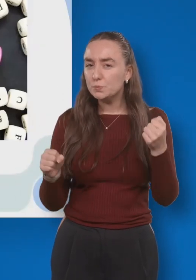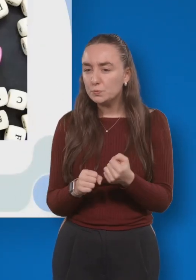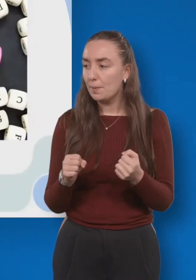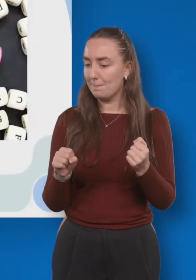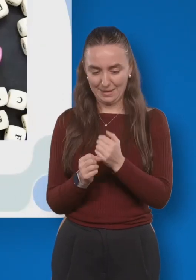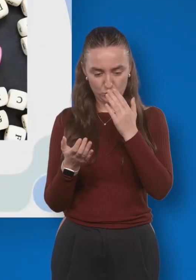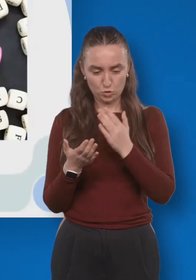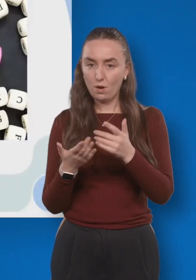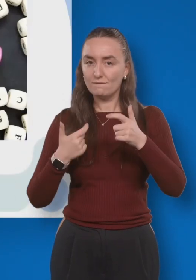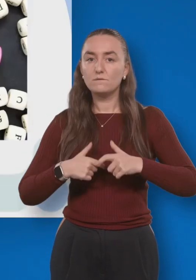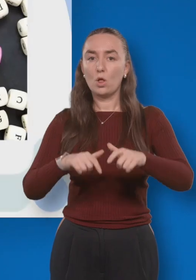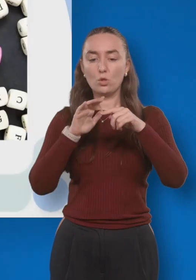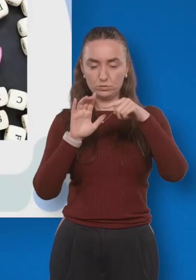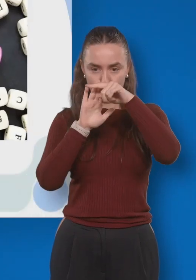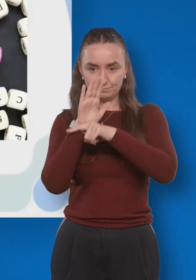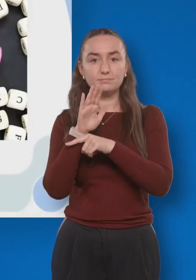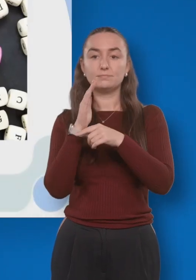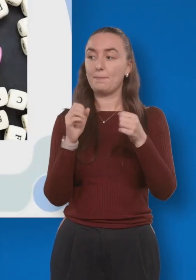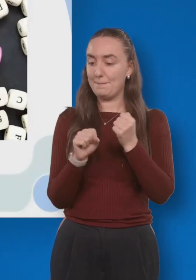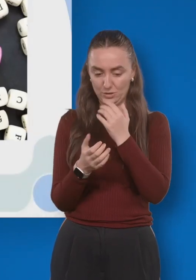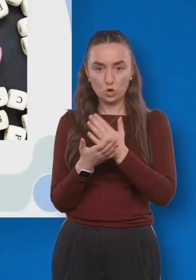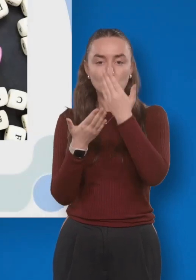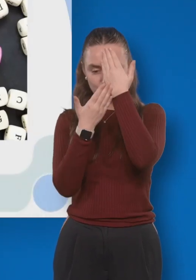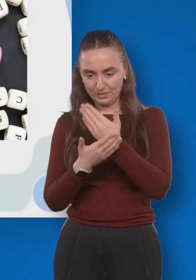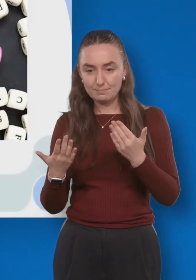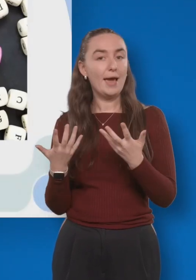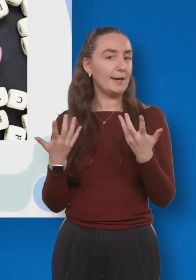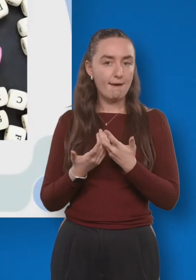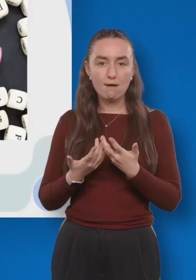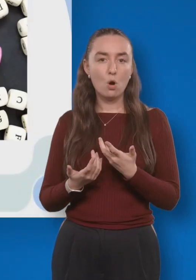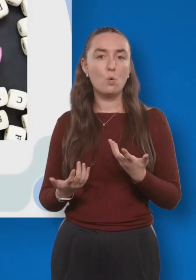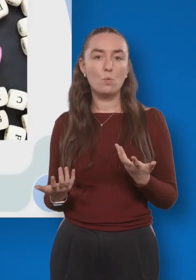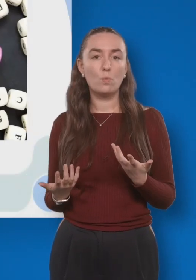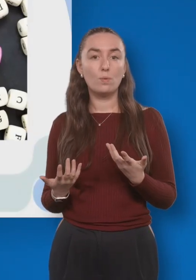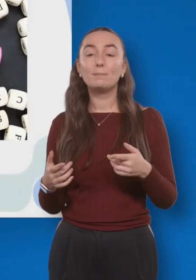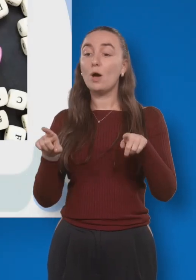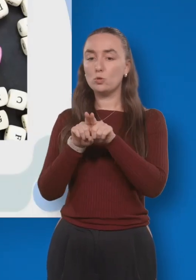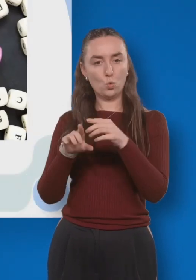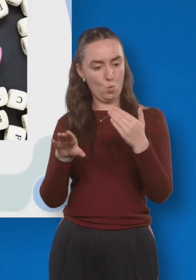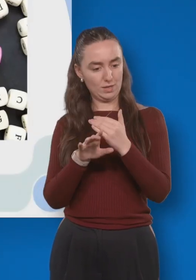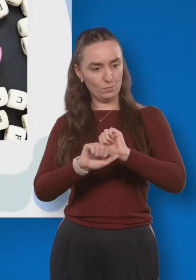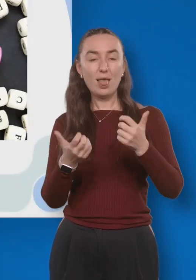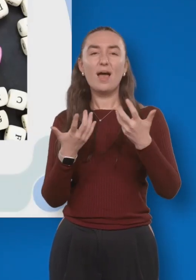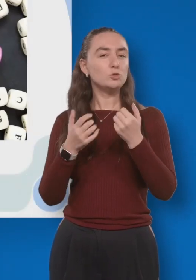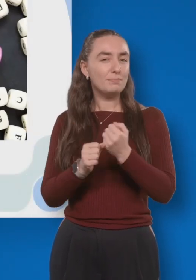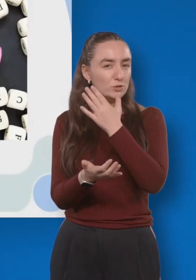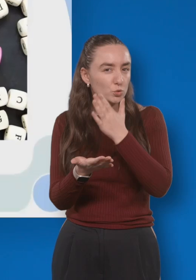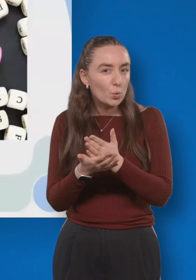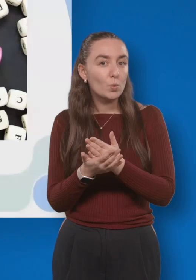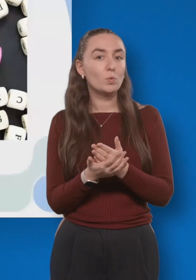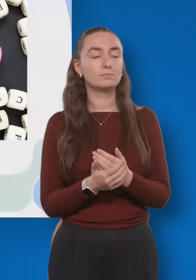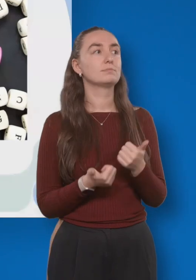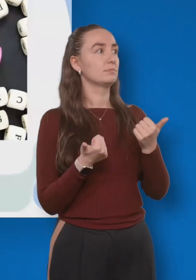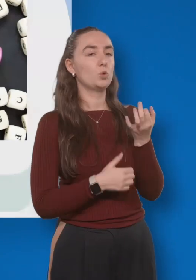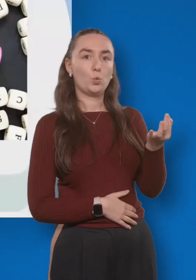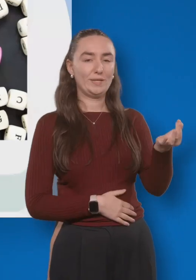So you make sure that they are followed through, basically, they're respected by the team and they are also effective? I mean,